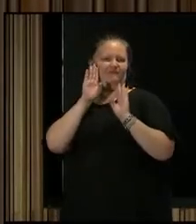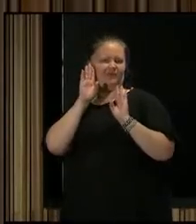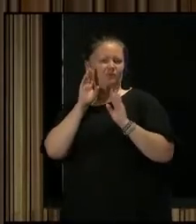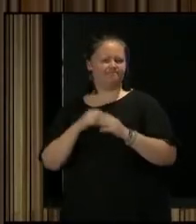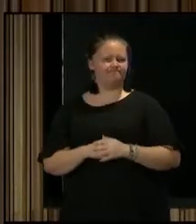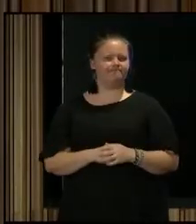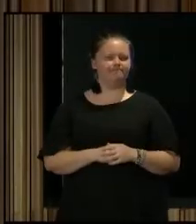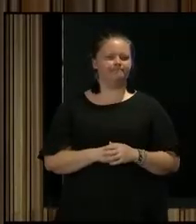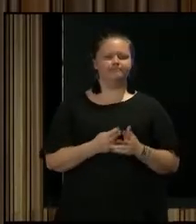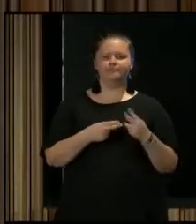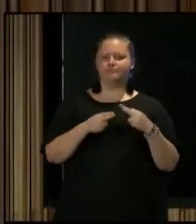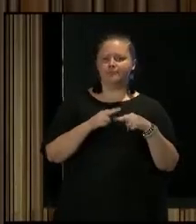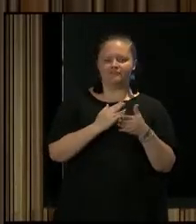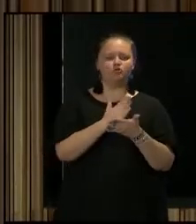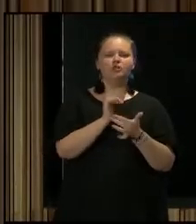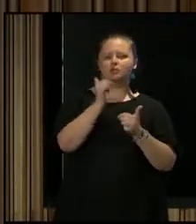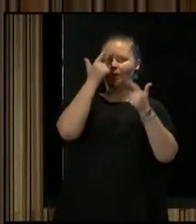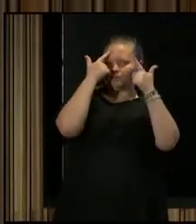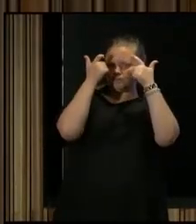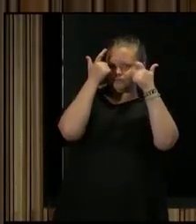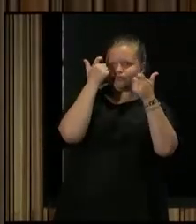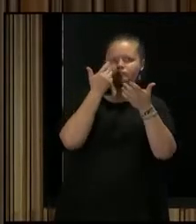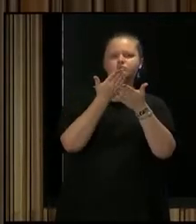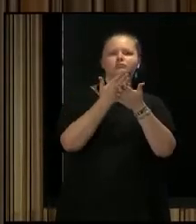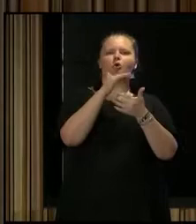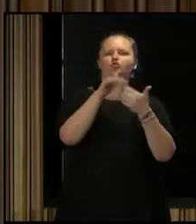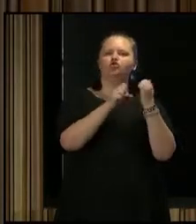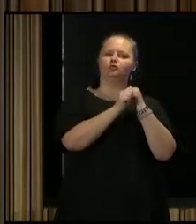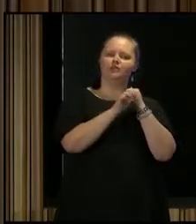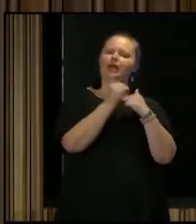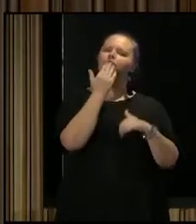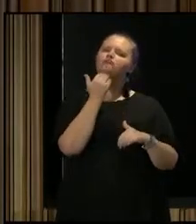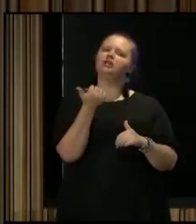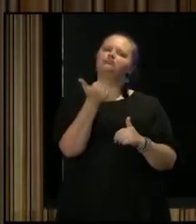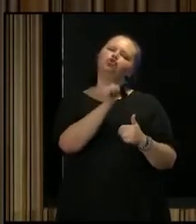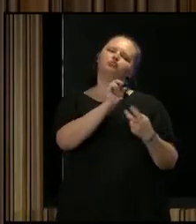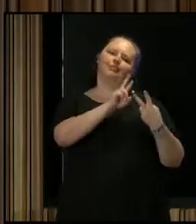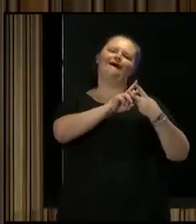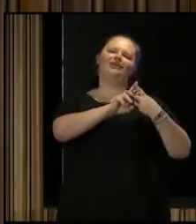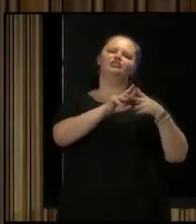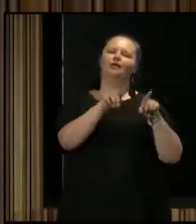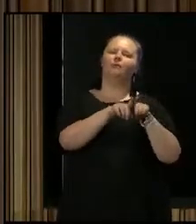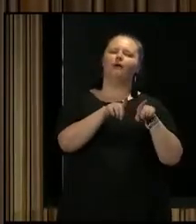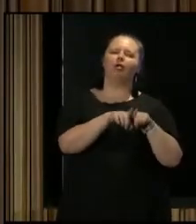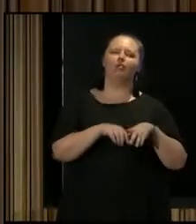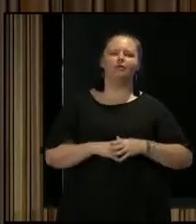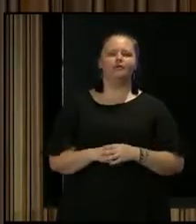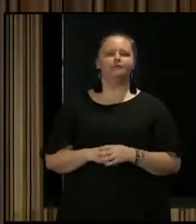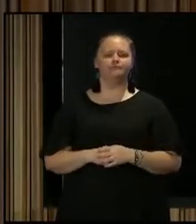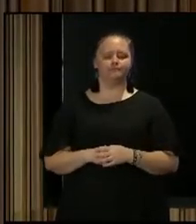if you're sharing your thoughts about tonight's conversation on social media, we encourage you to use the hashtag QBLHOF.